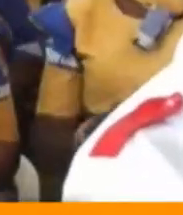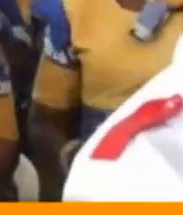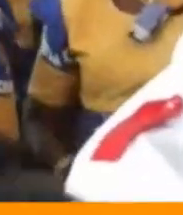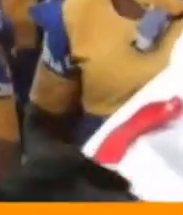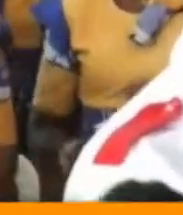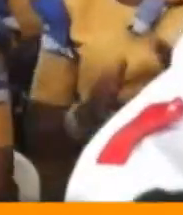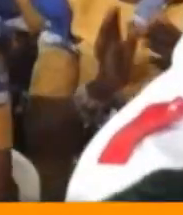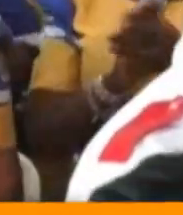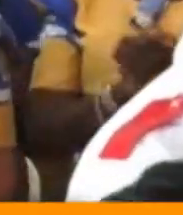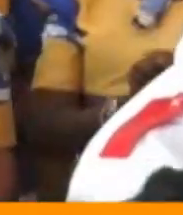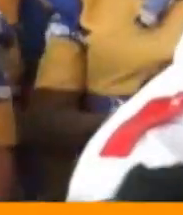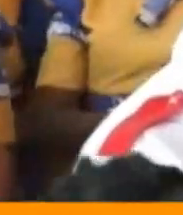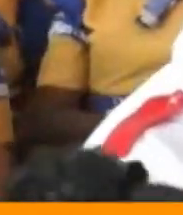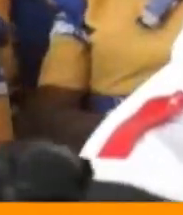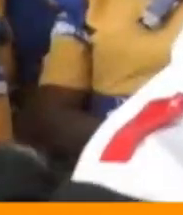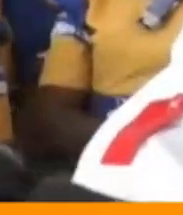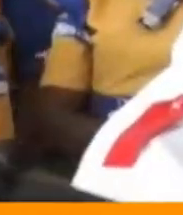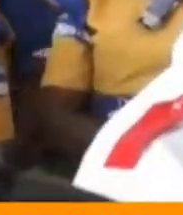mama